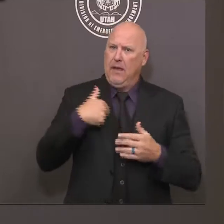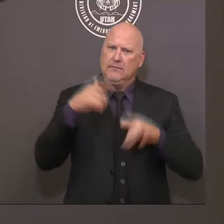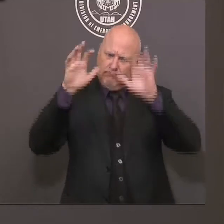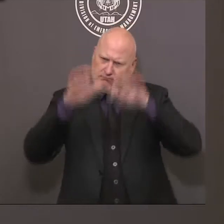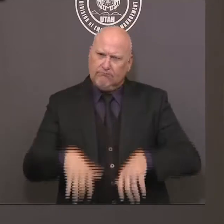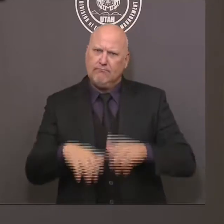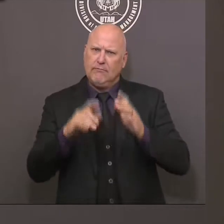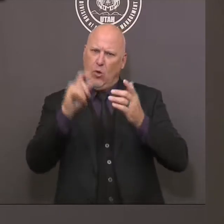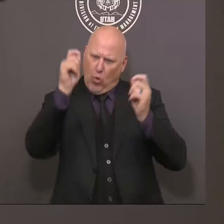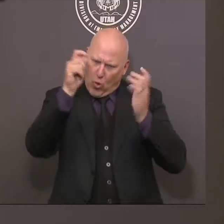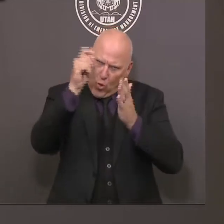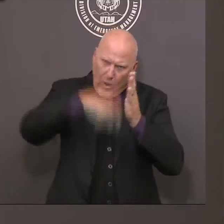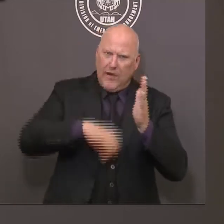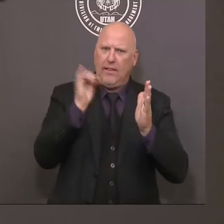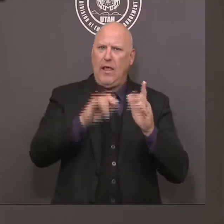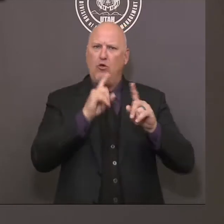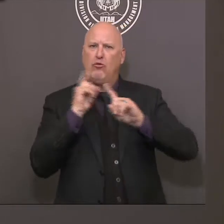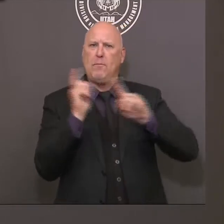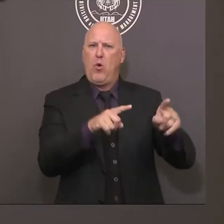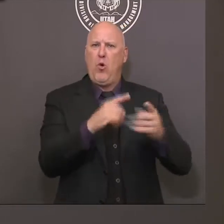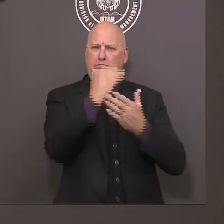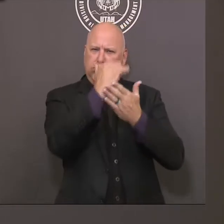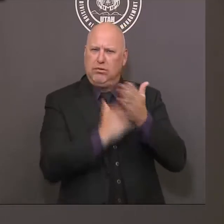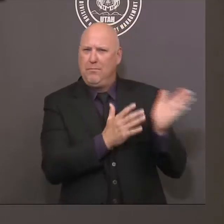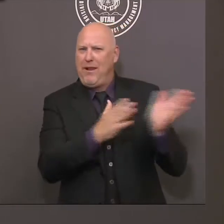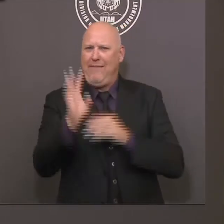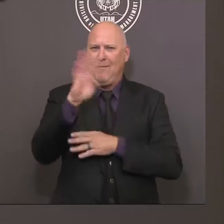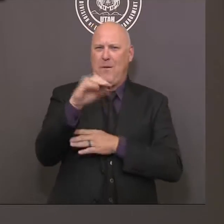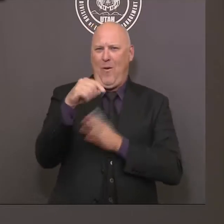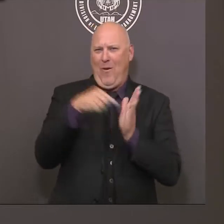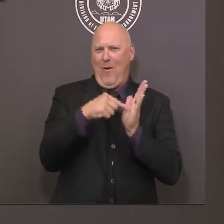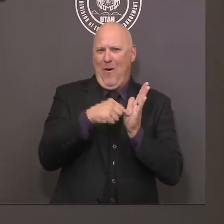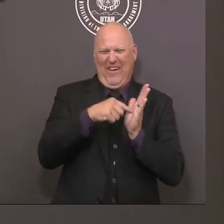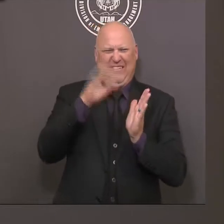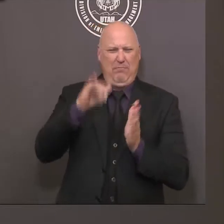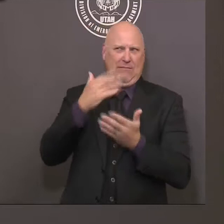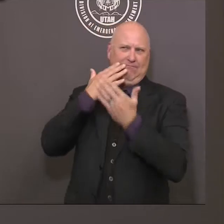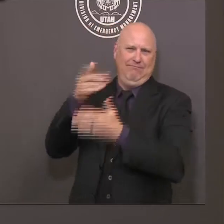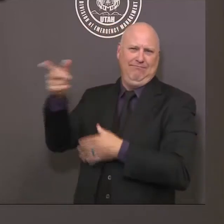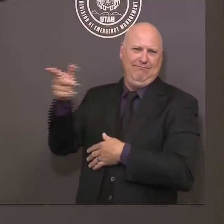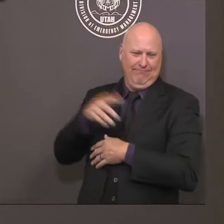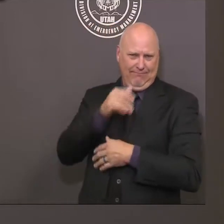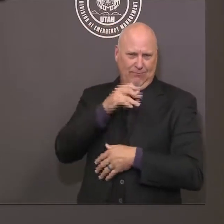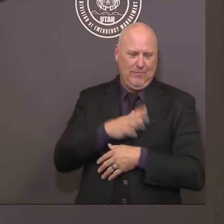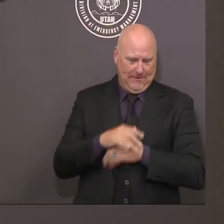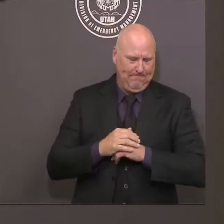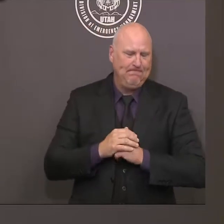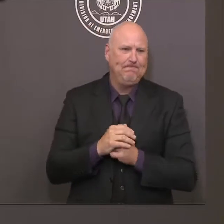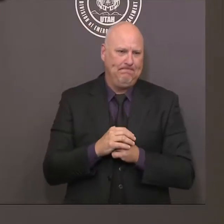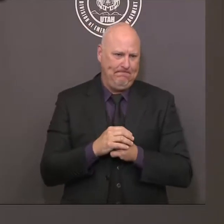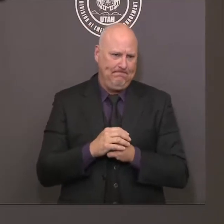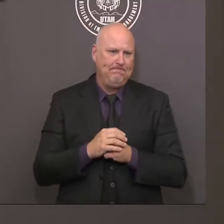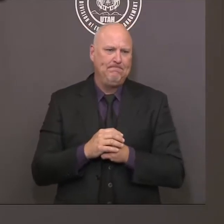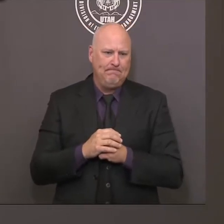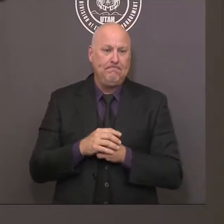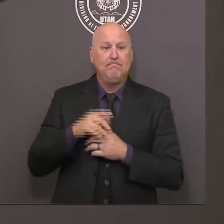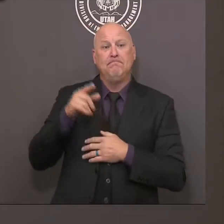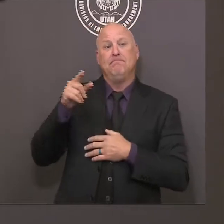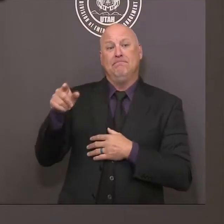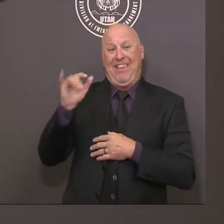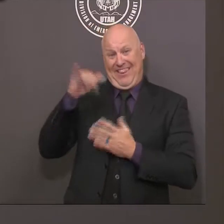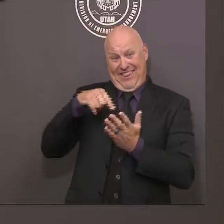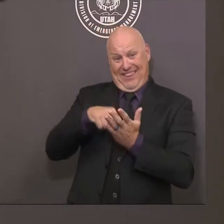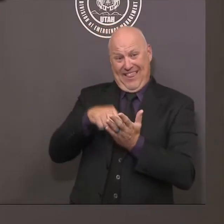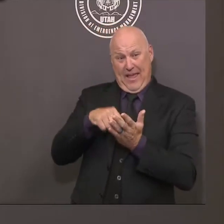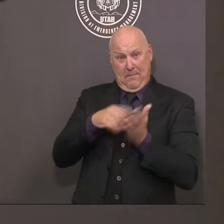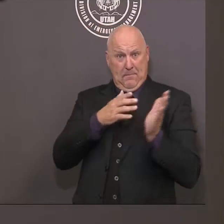waters that get us, in fact, out of the difficulties we face now into a better environment for not only health and welfare